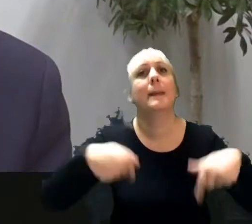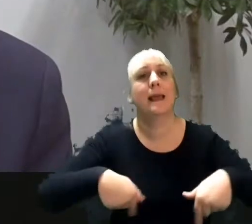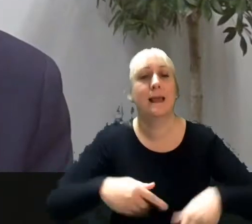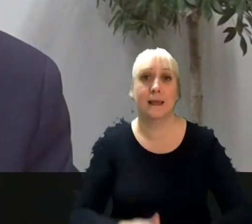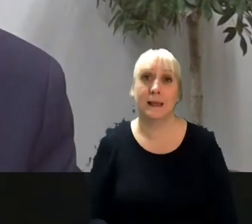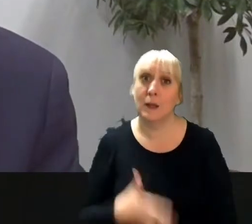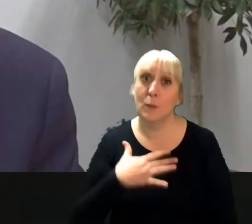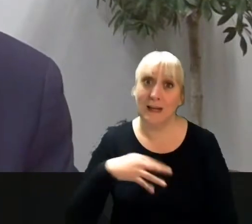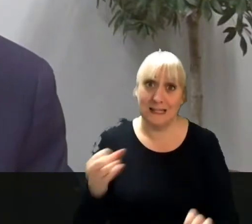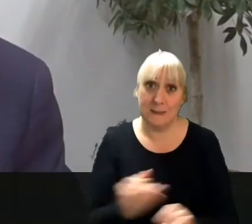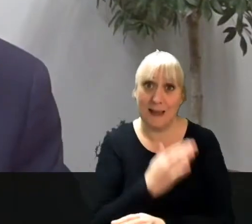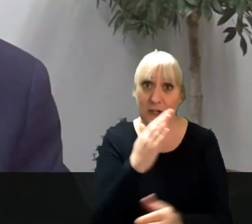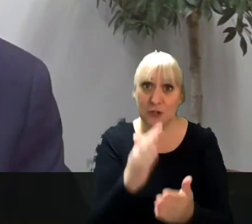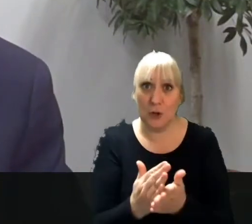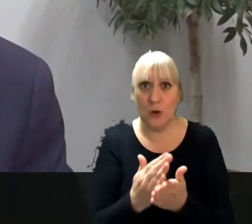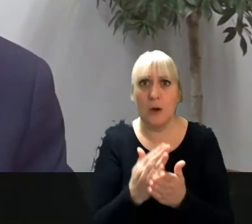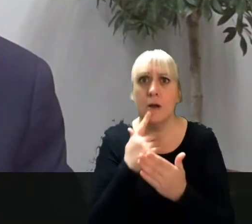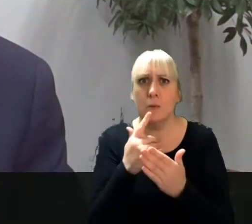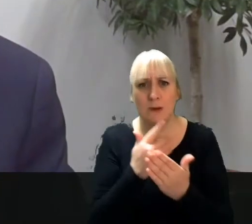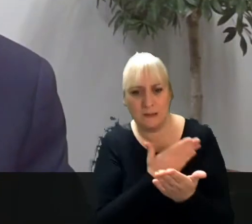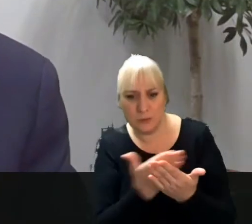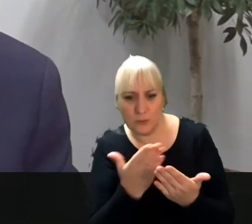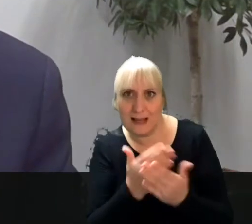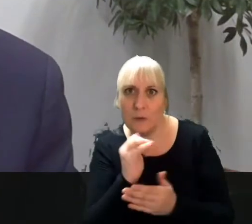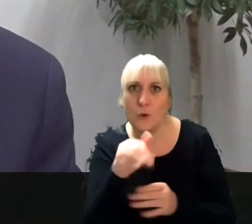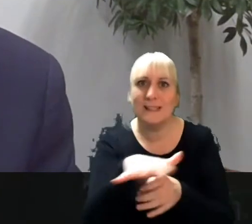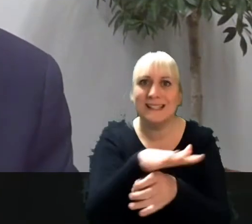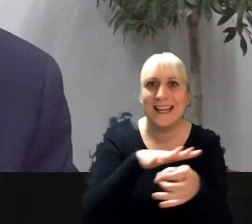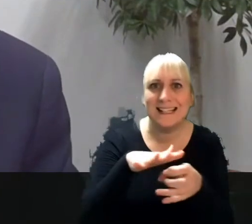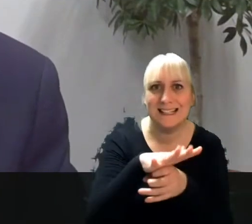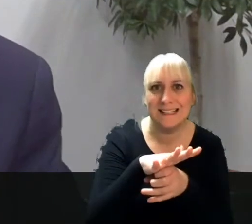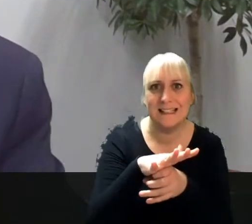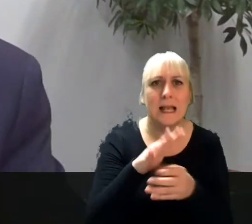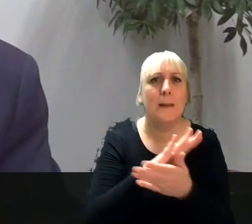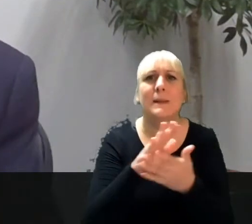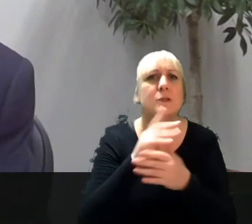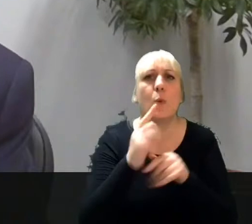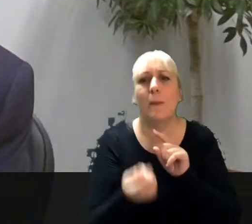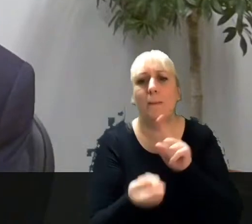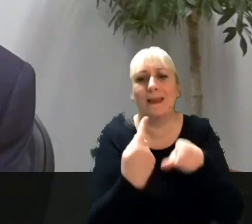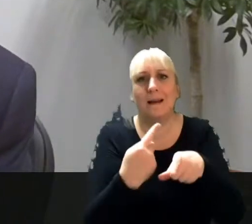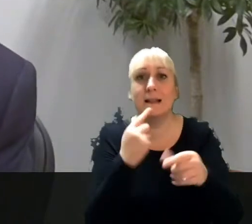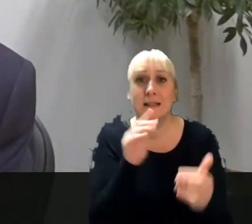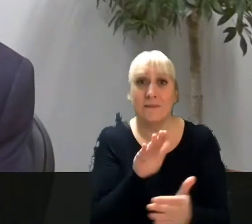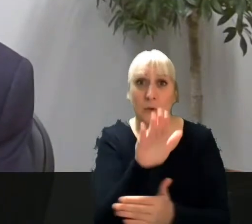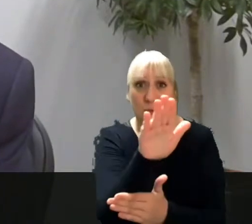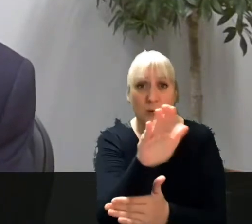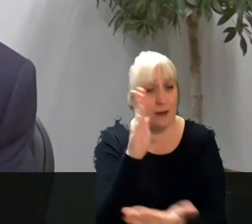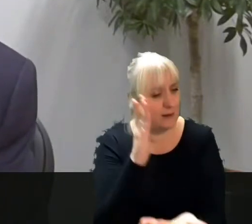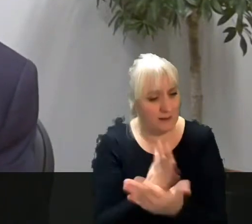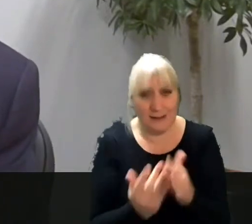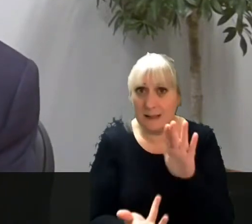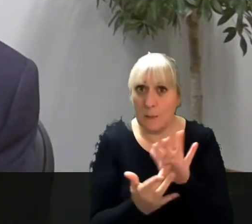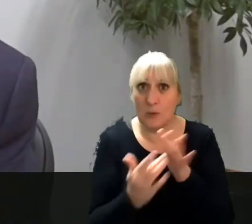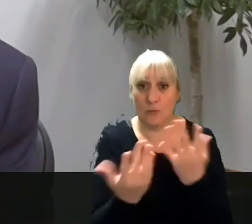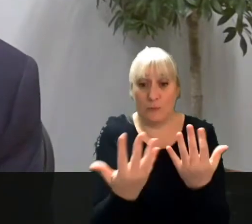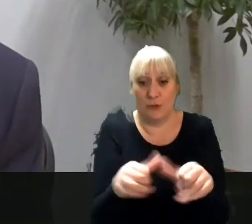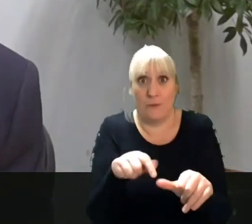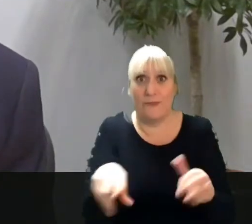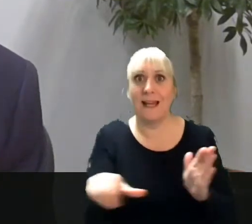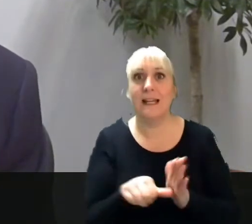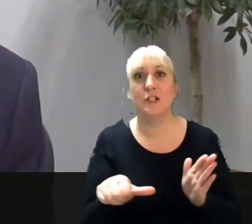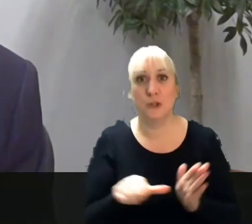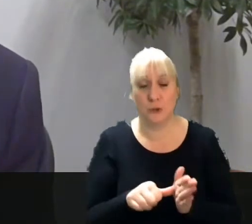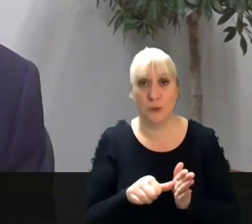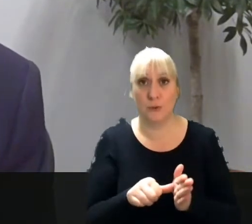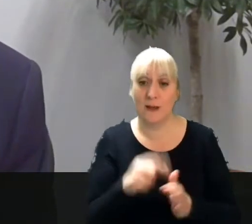regularise your status so you're inadvertently penalised in the future going forward. So it's really important we resolve that. And that's why I'm really proud